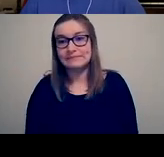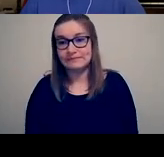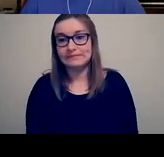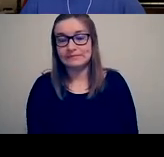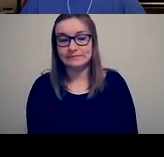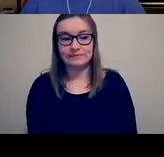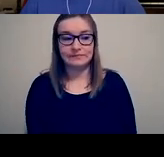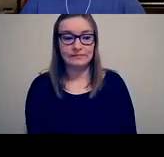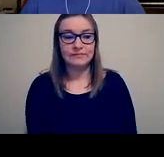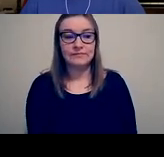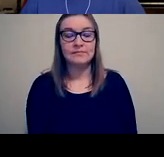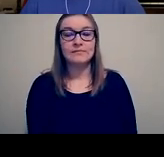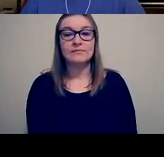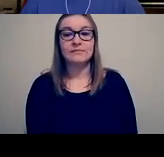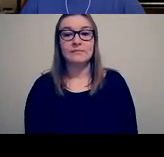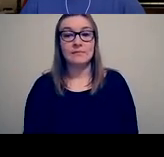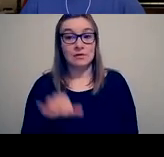logo. So